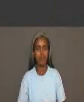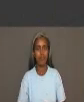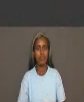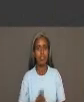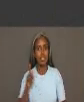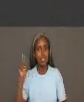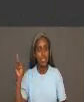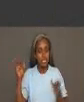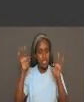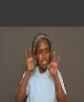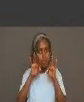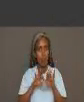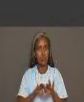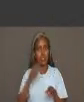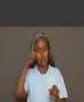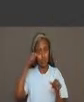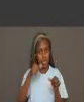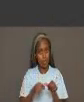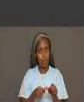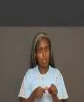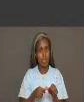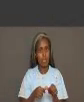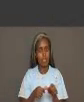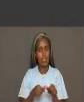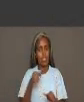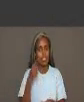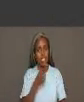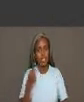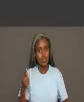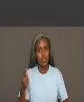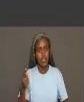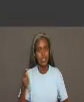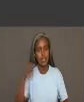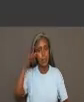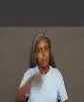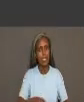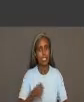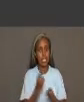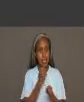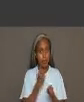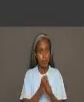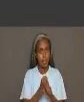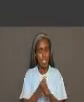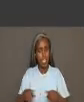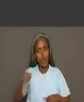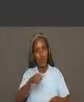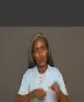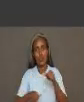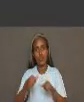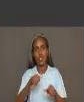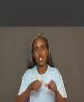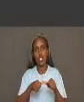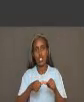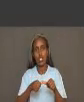It is important to remember that each of us must make a contribution